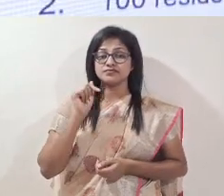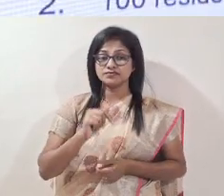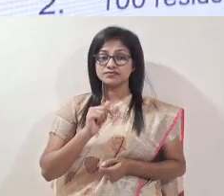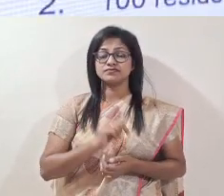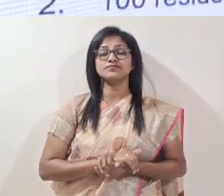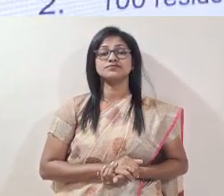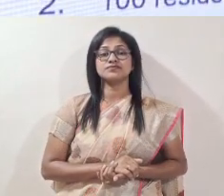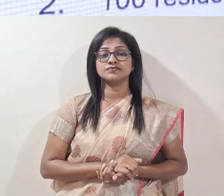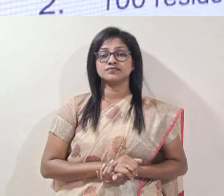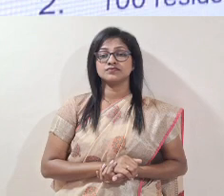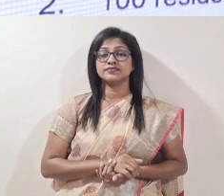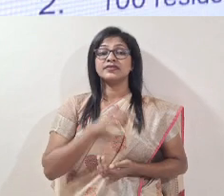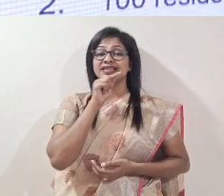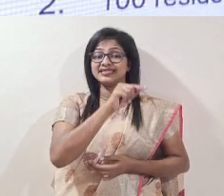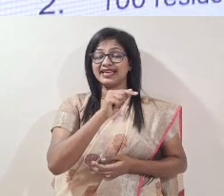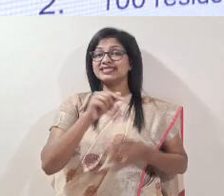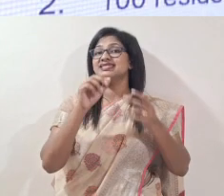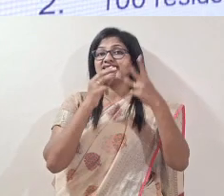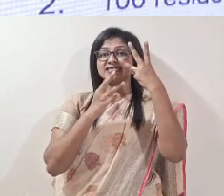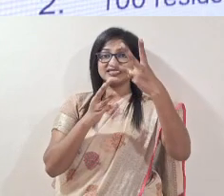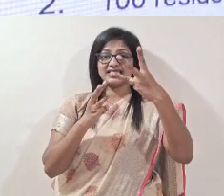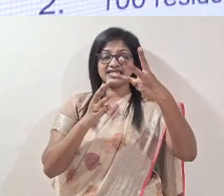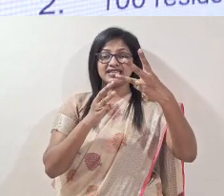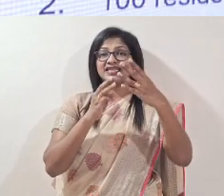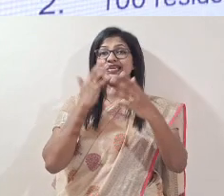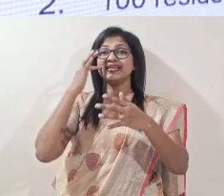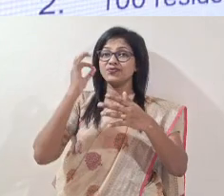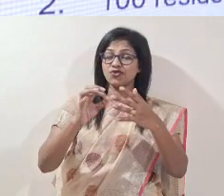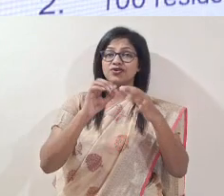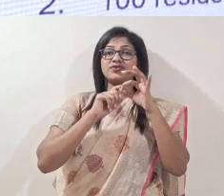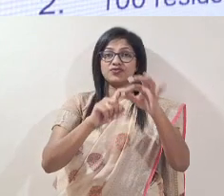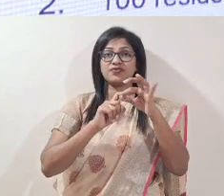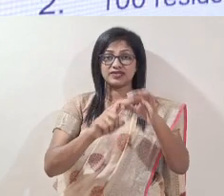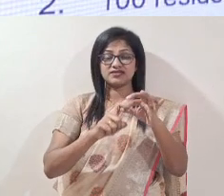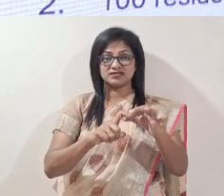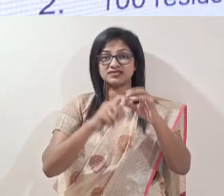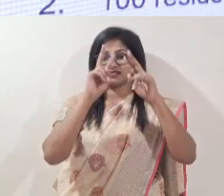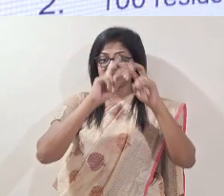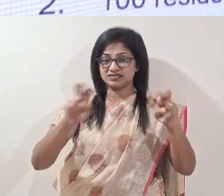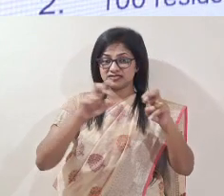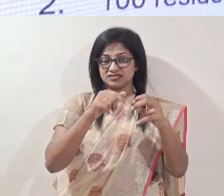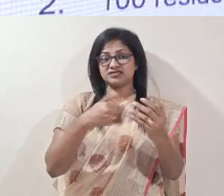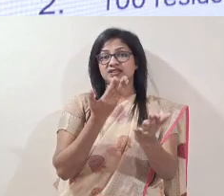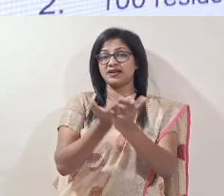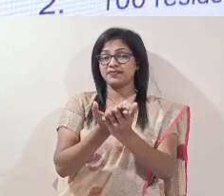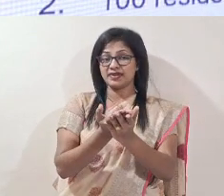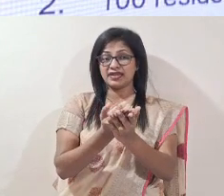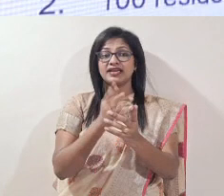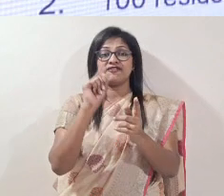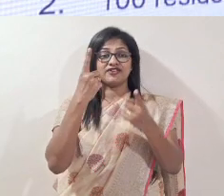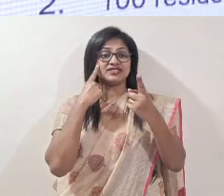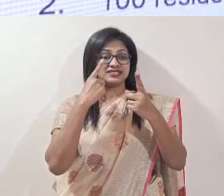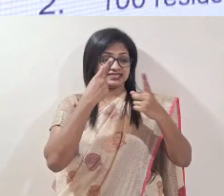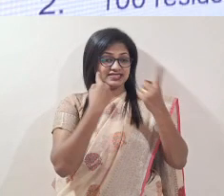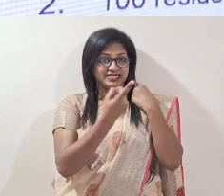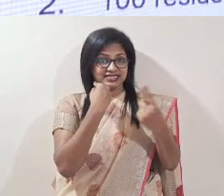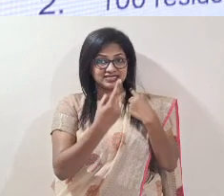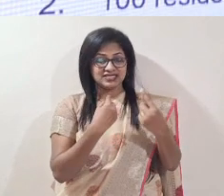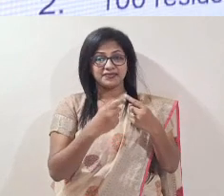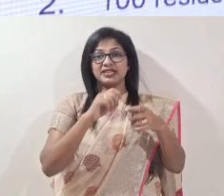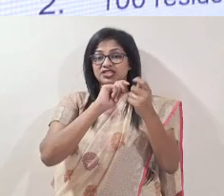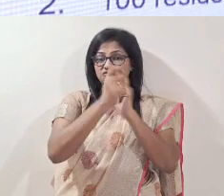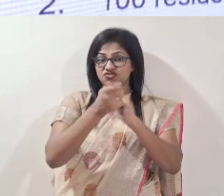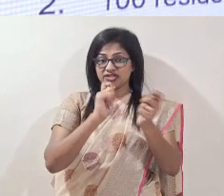So basically, these are the three main research questions which I am going to address. One is examining the